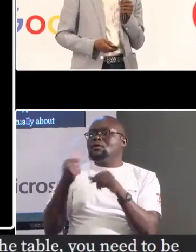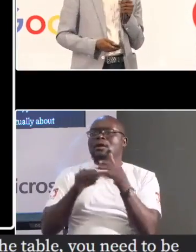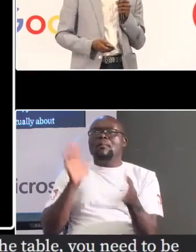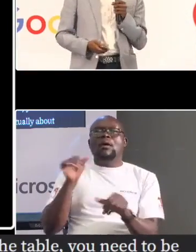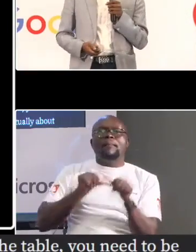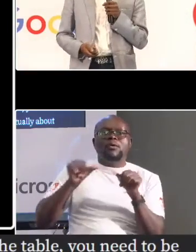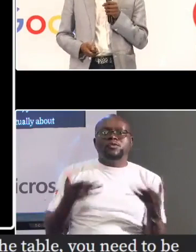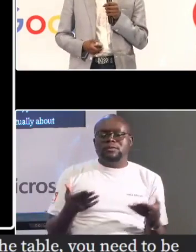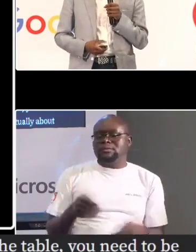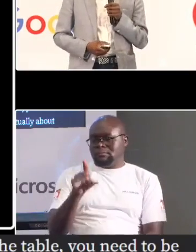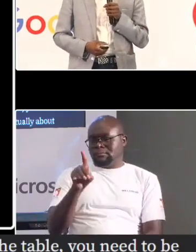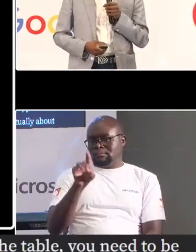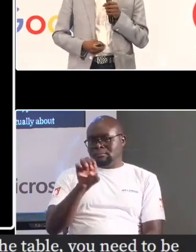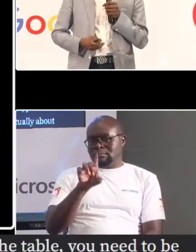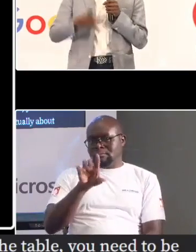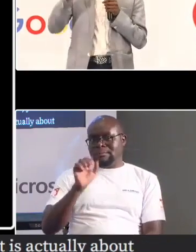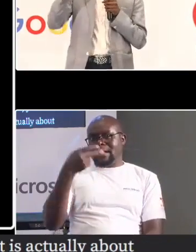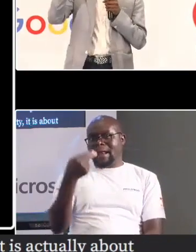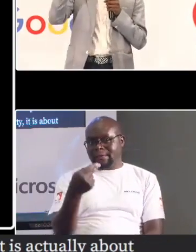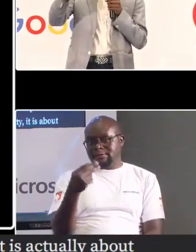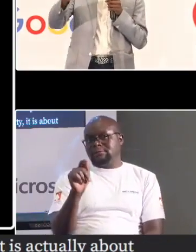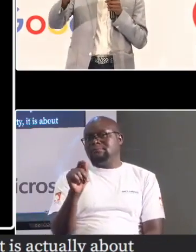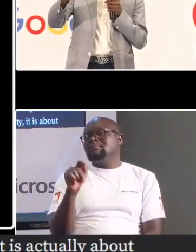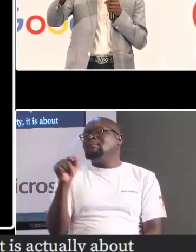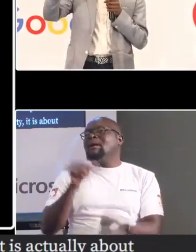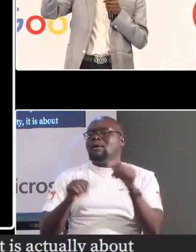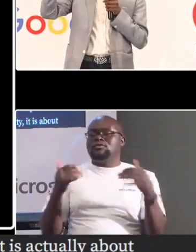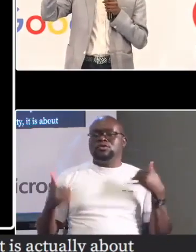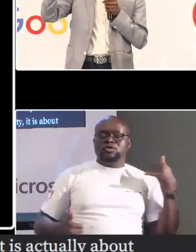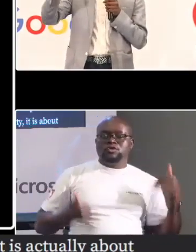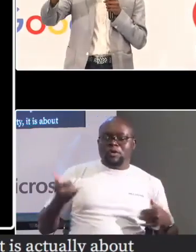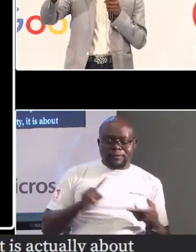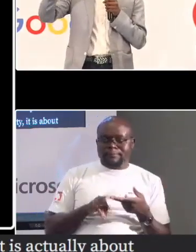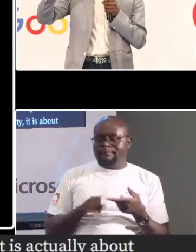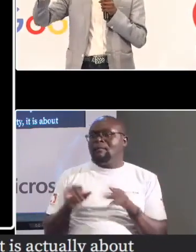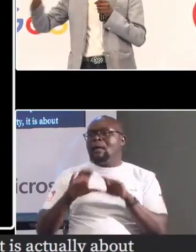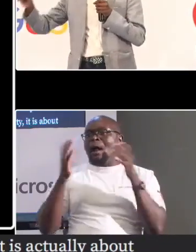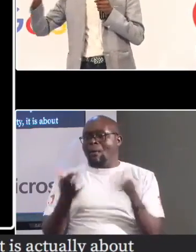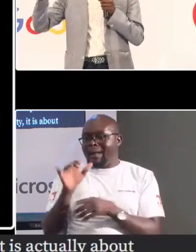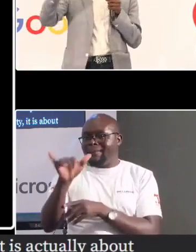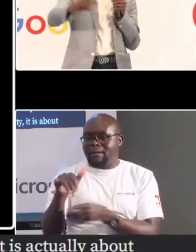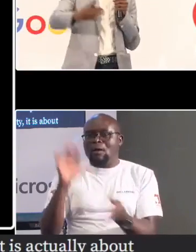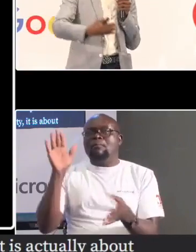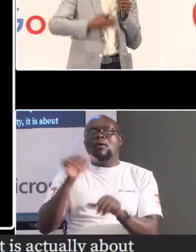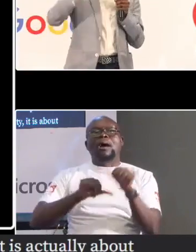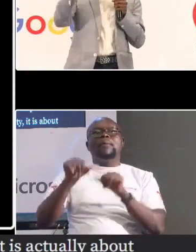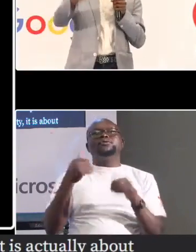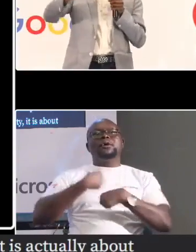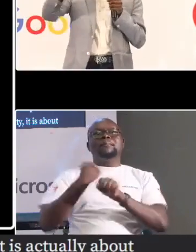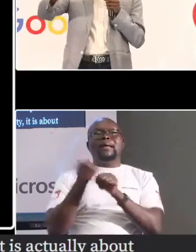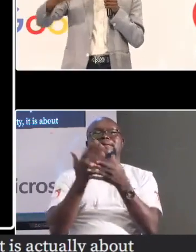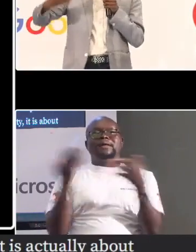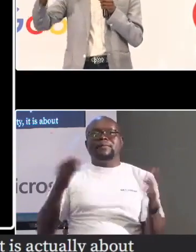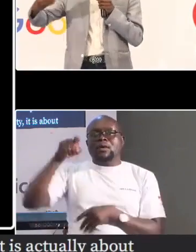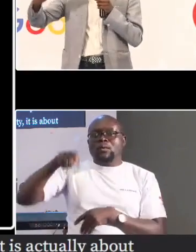more about delight. It is about joy, a word that's quite often forgotten, but it's something